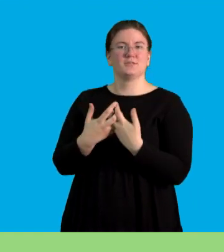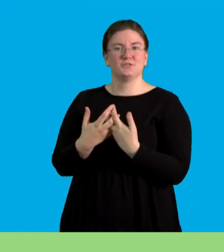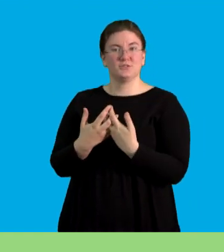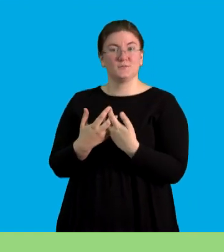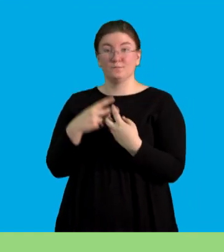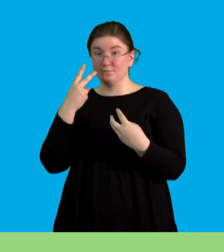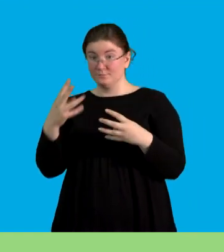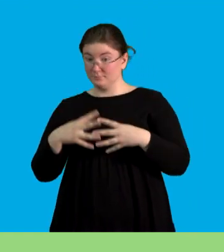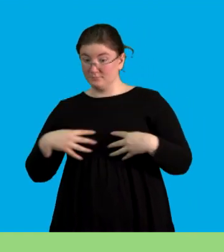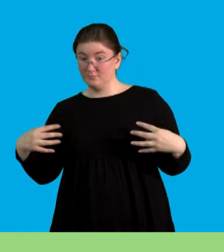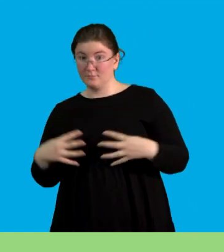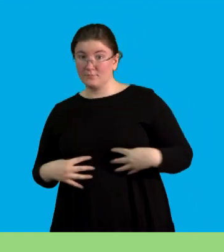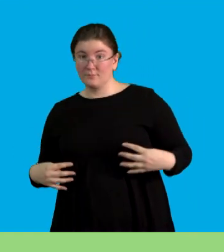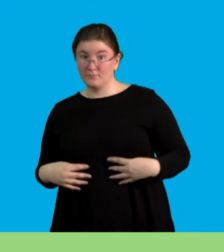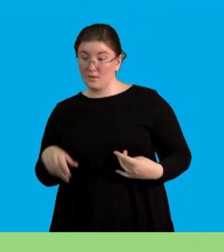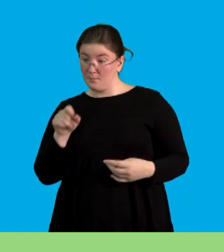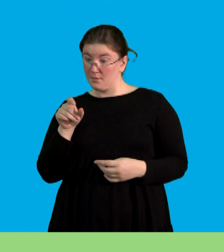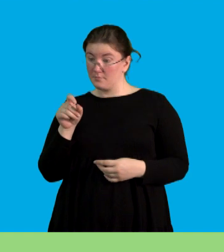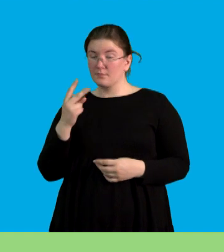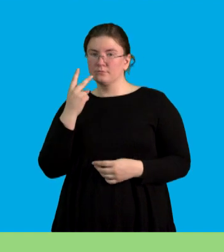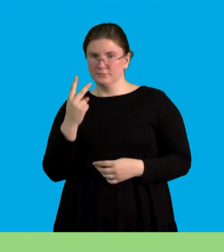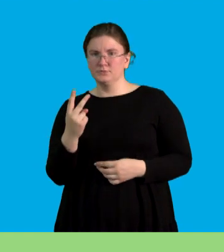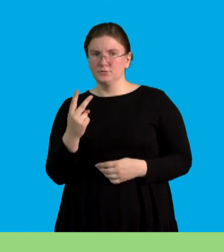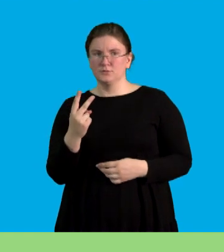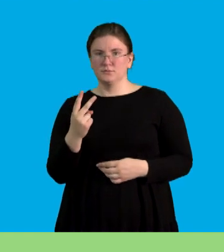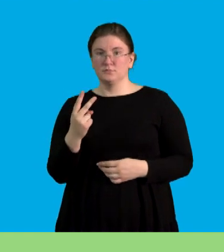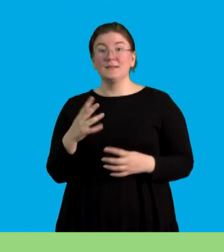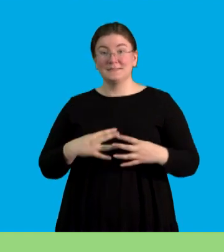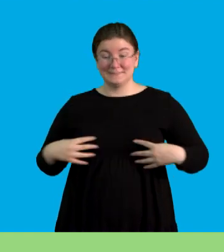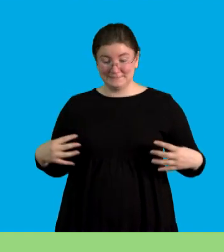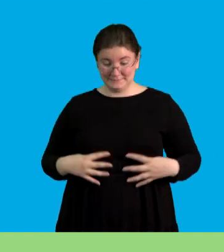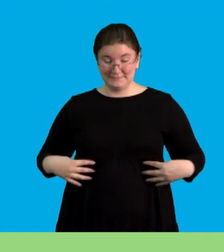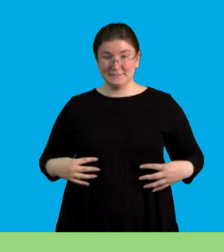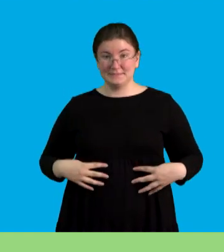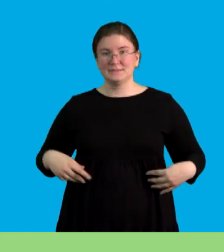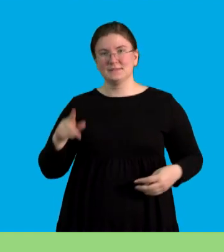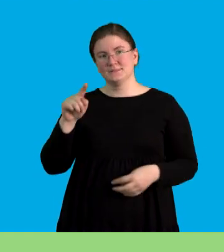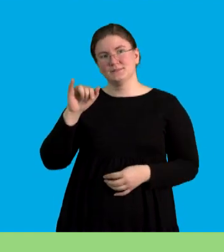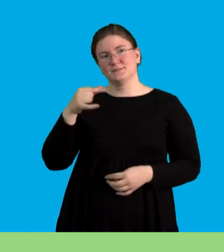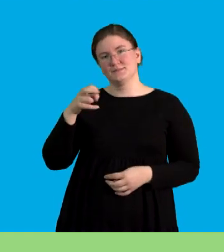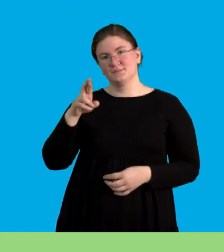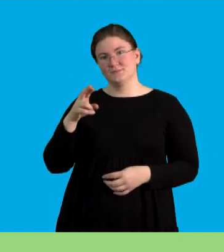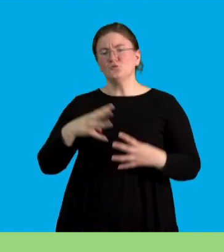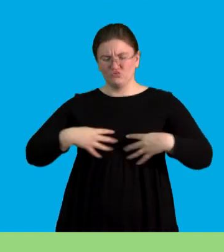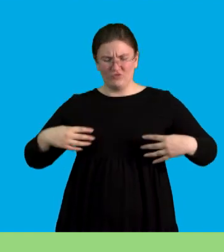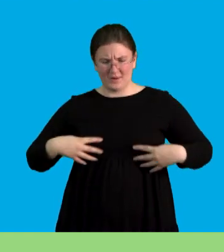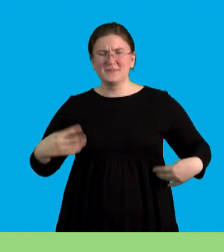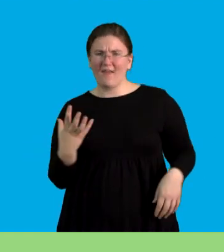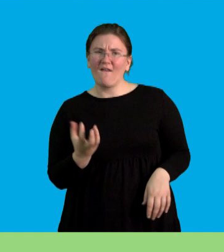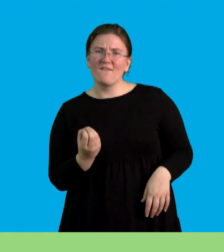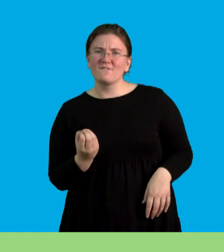if you look at the tiger, you will see, or you should know, that a tiger has stripes. So it